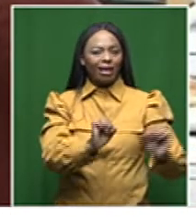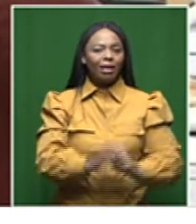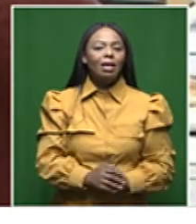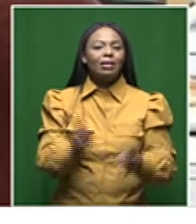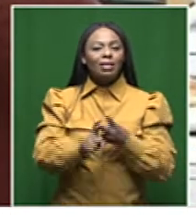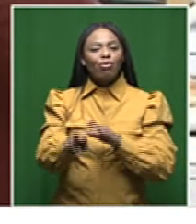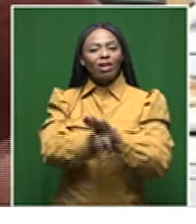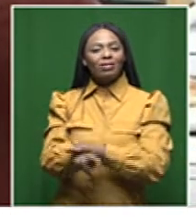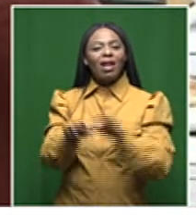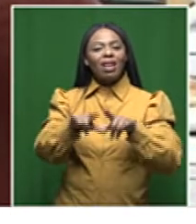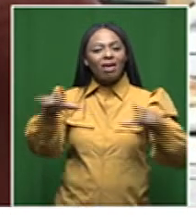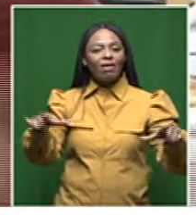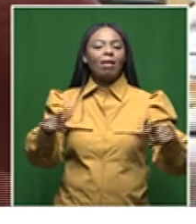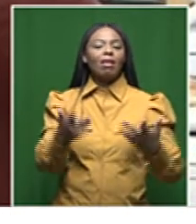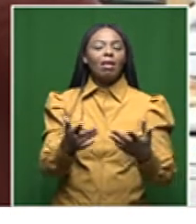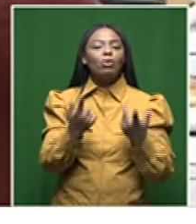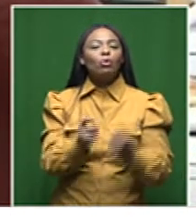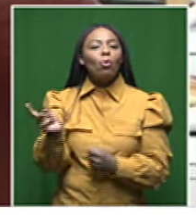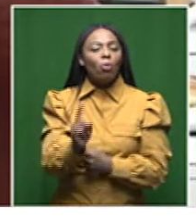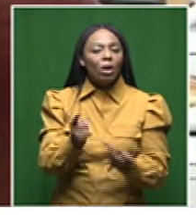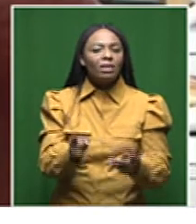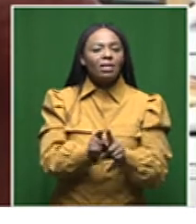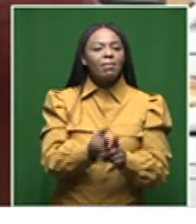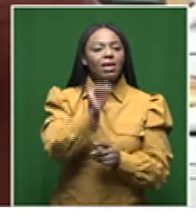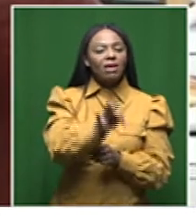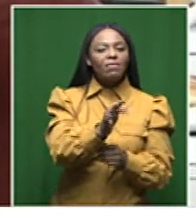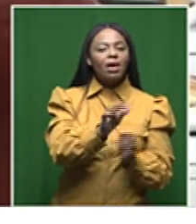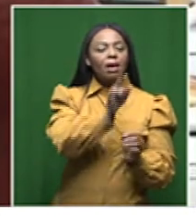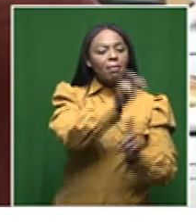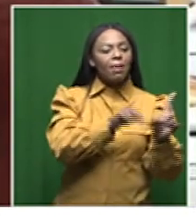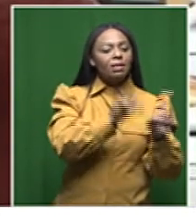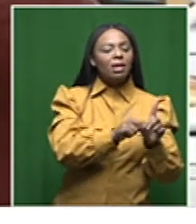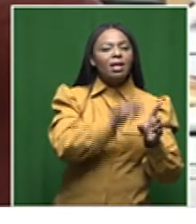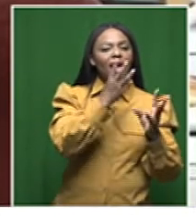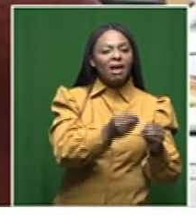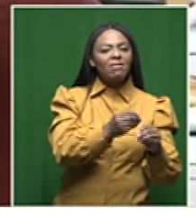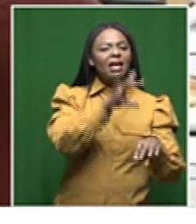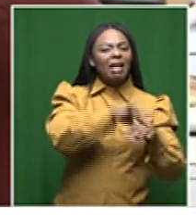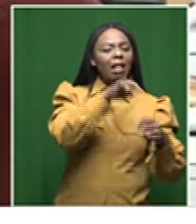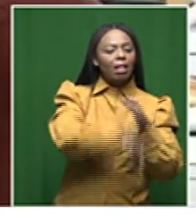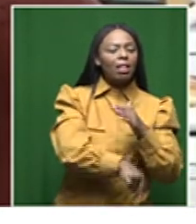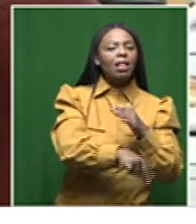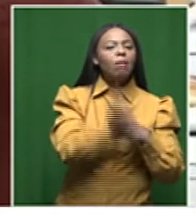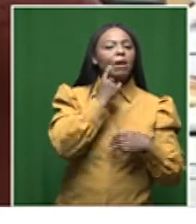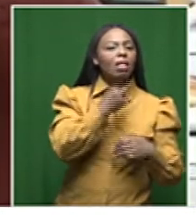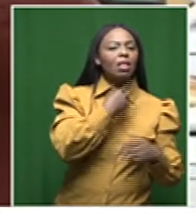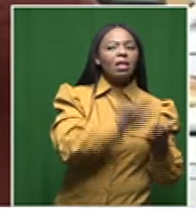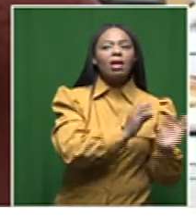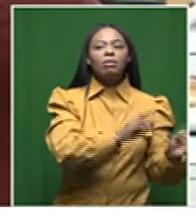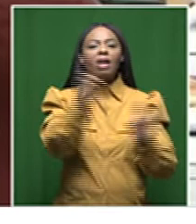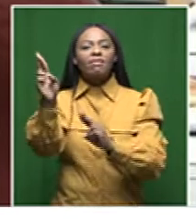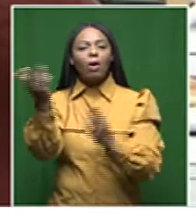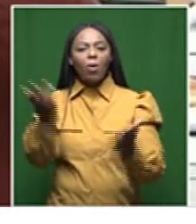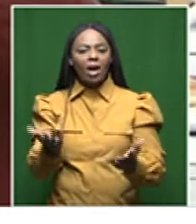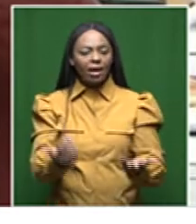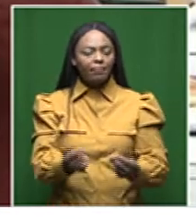regional level, and when to refer, and what are the referral routes. And this